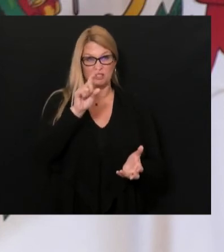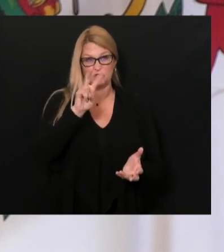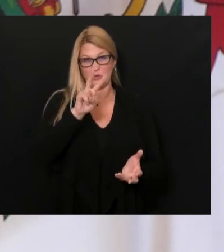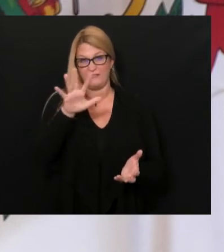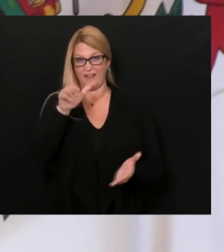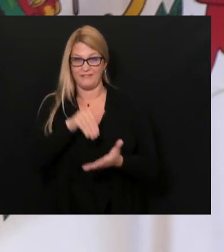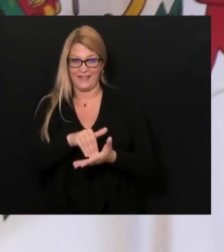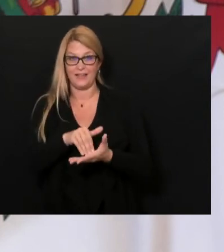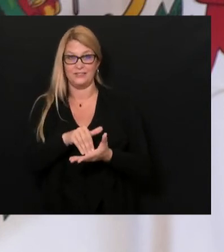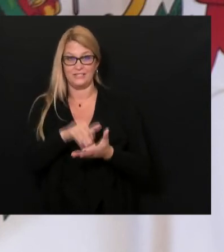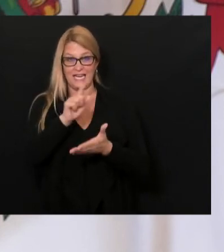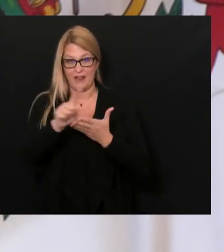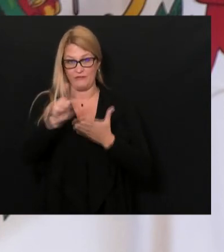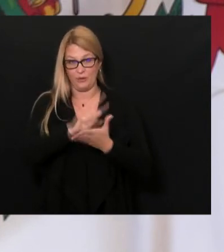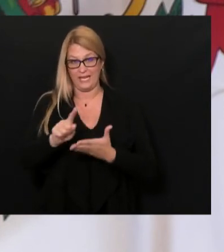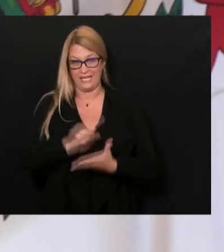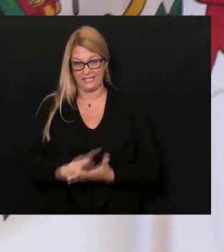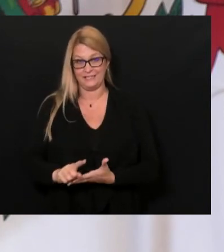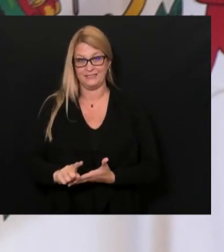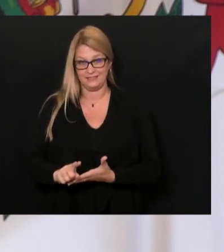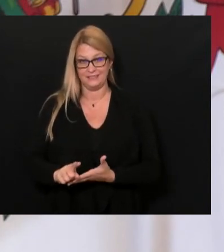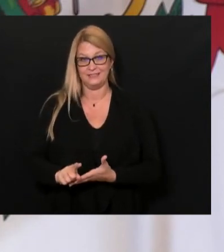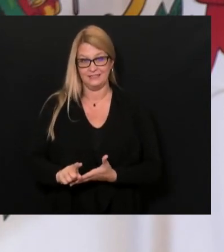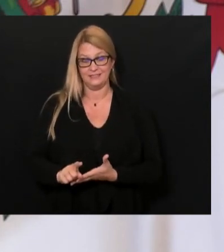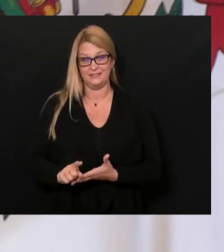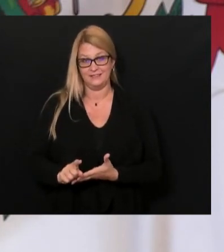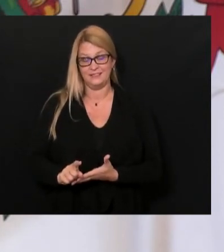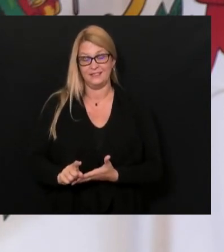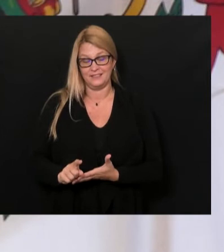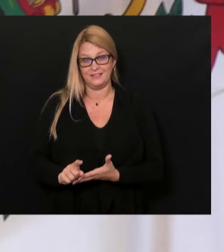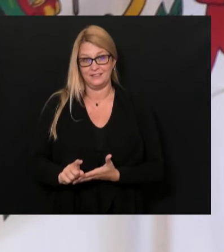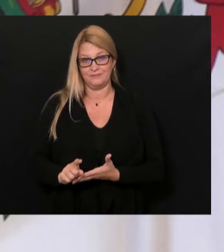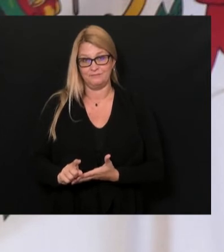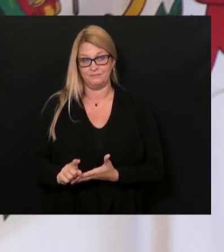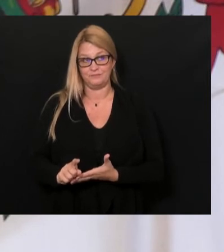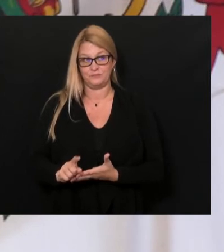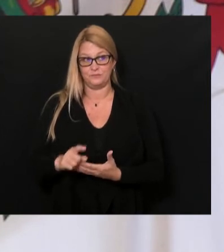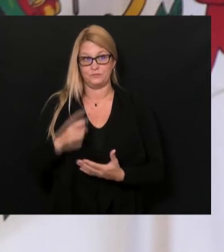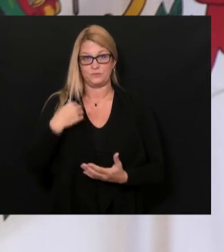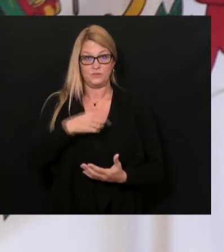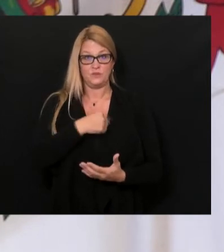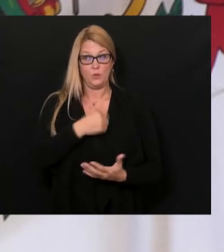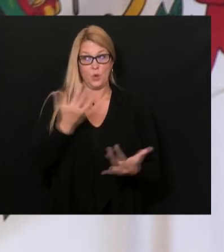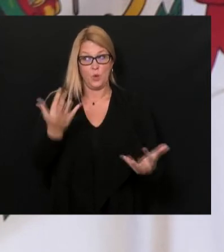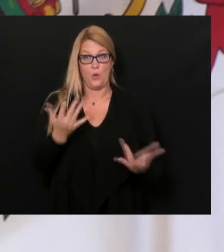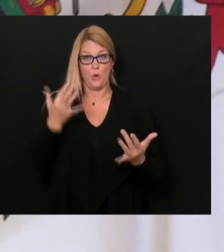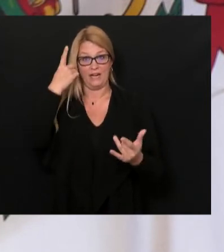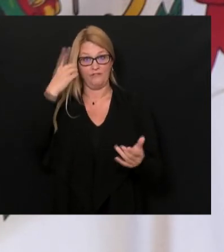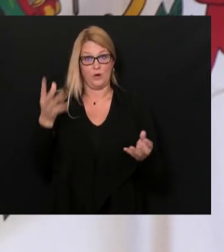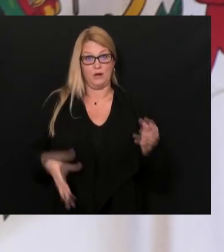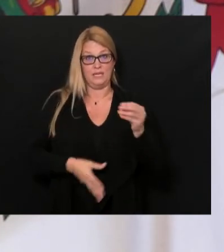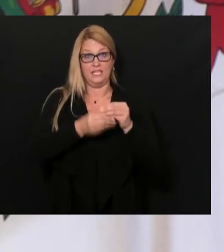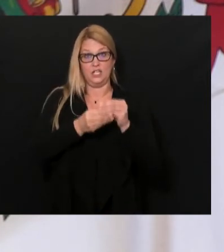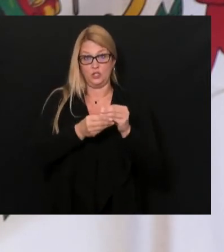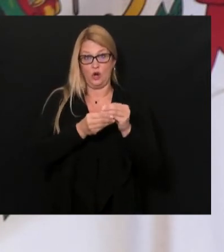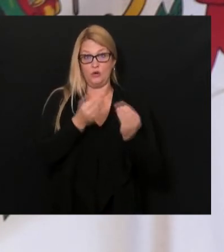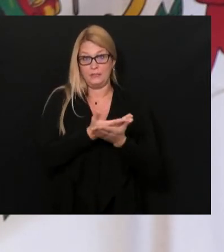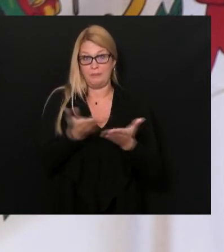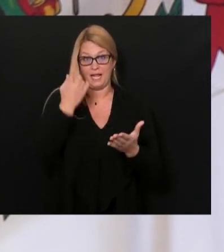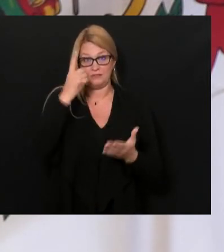125,000 a week, and we're due in additional supplies of those tests